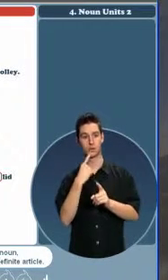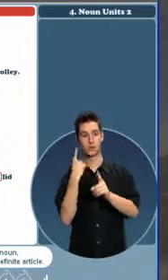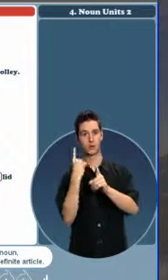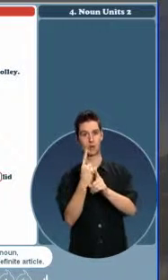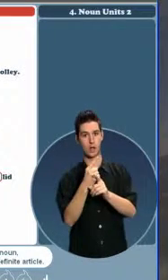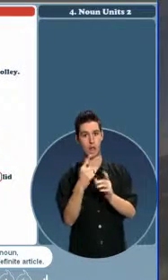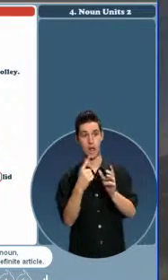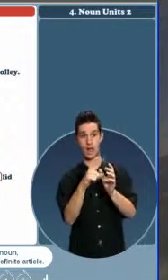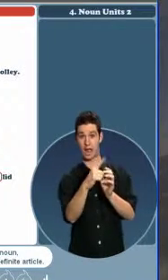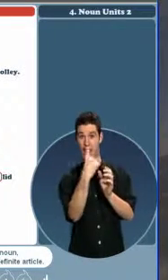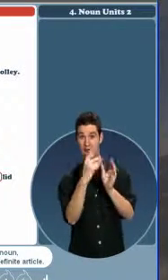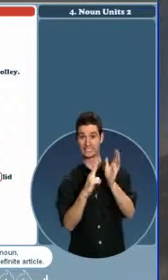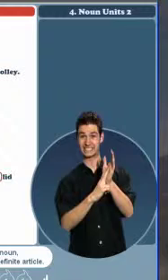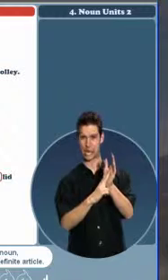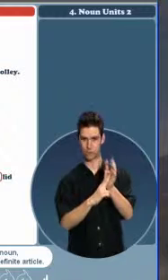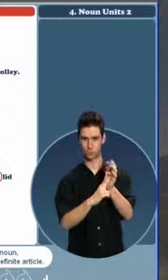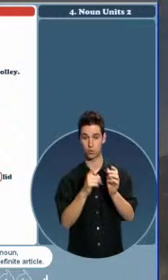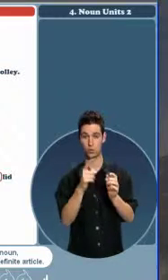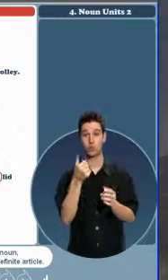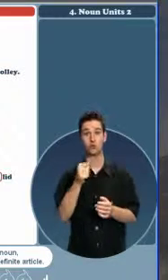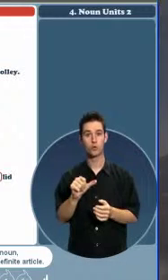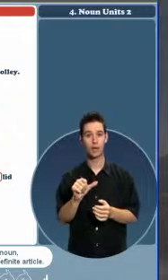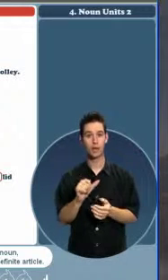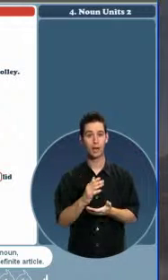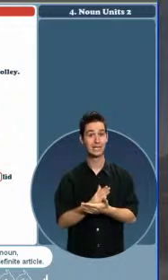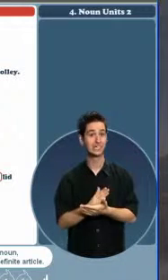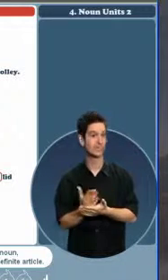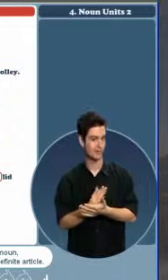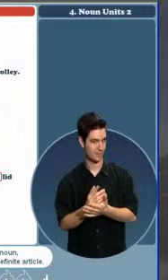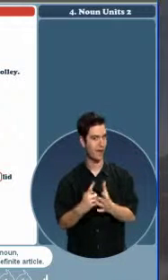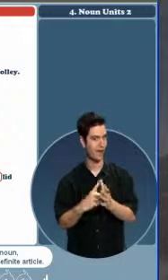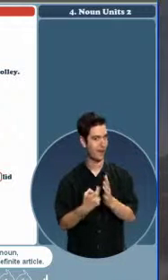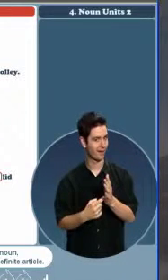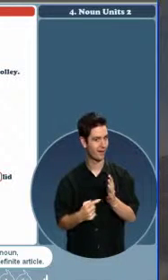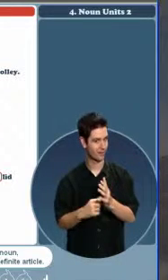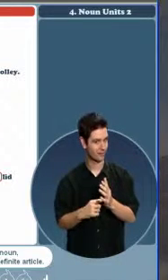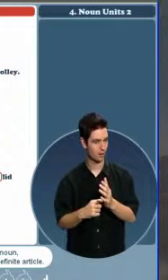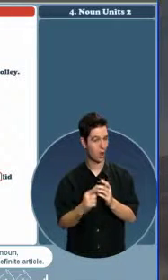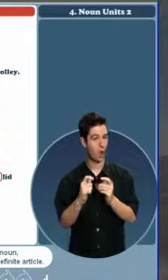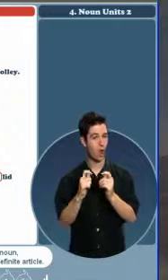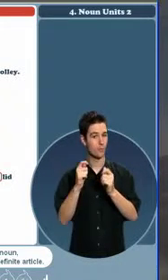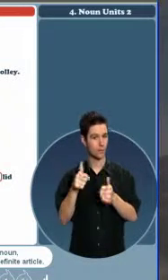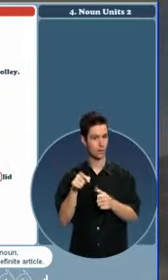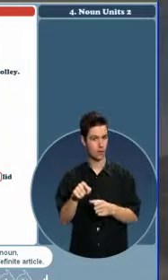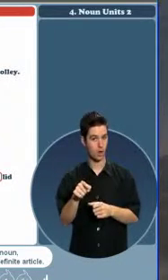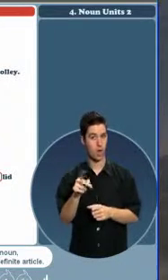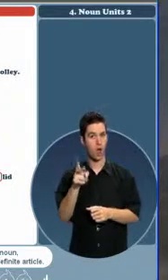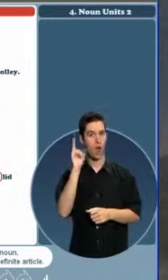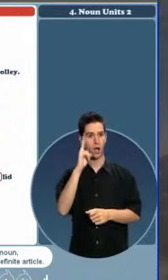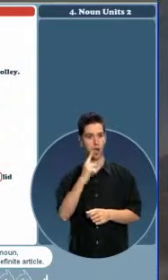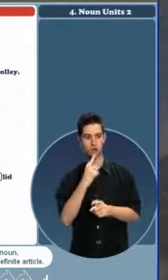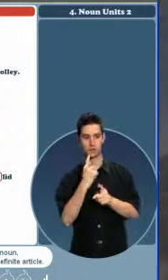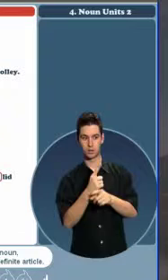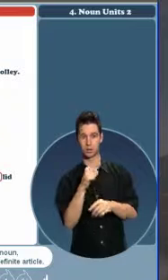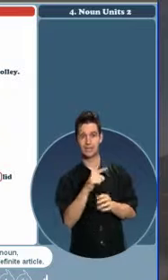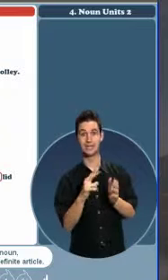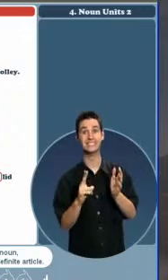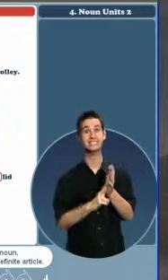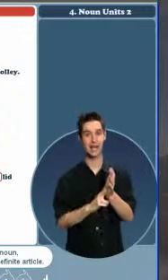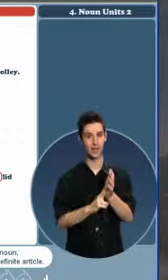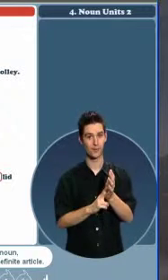And remember, the first time we mention a noun, we use the indefinite article.